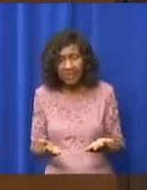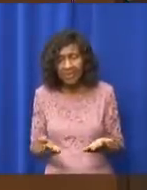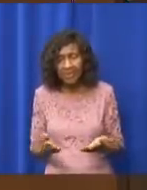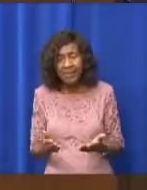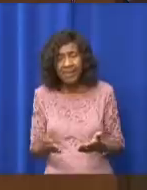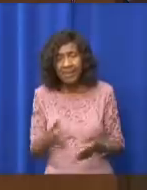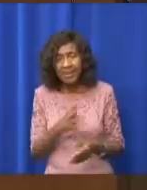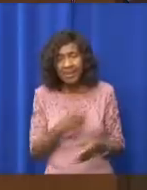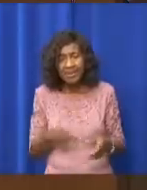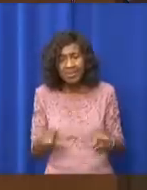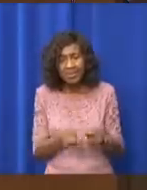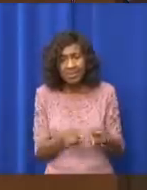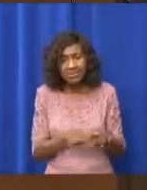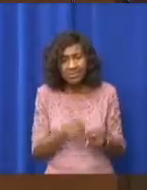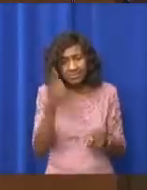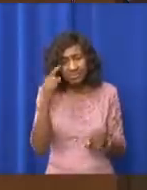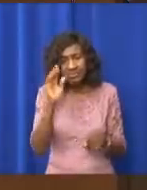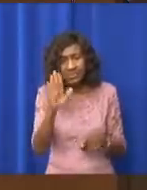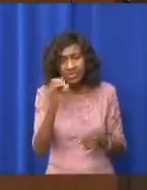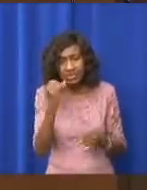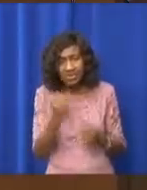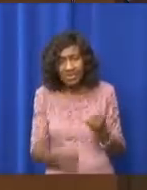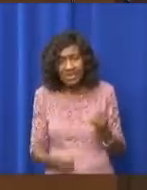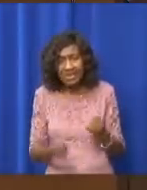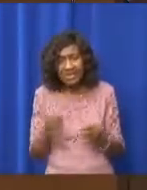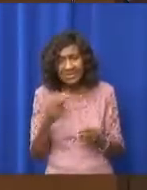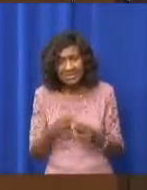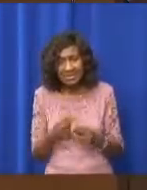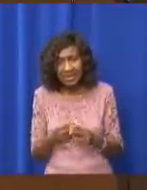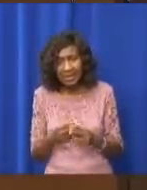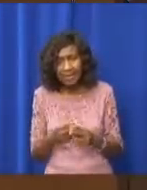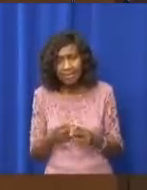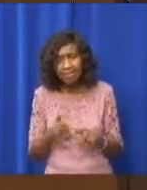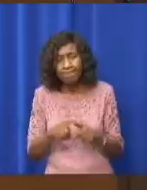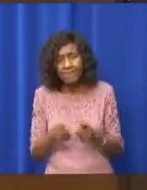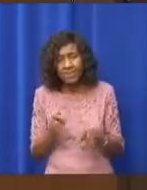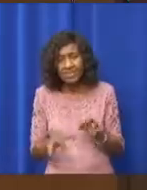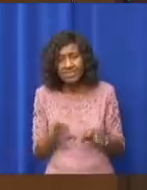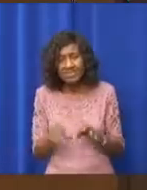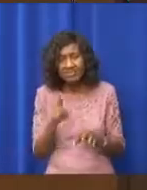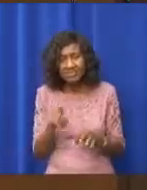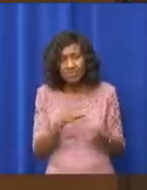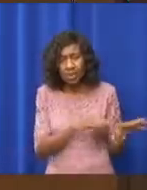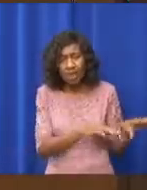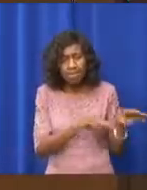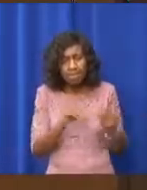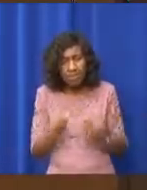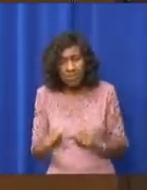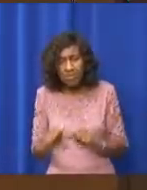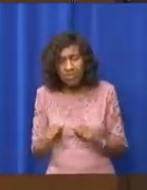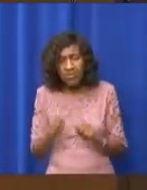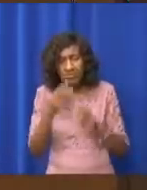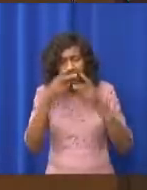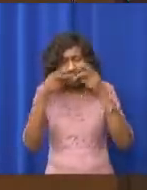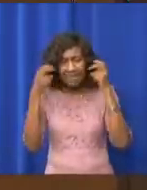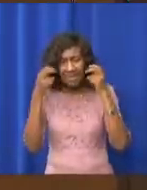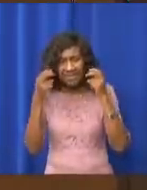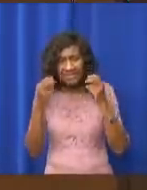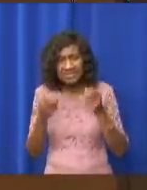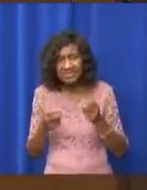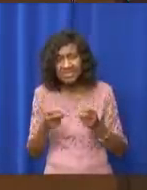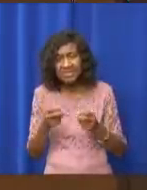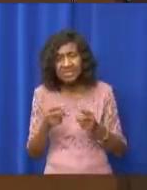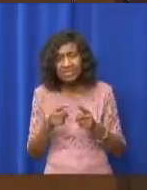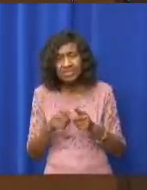for removing the mask would be, can I hear you, can I interpret you? So it's not a case of just removing your mask. It must be removing for a particular